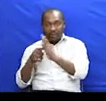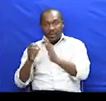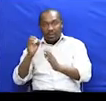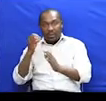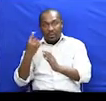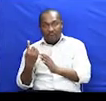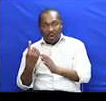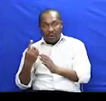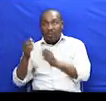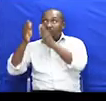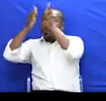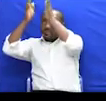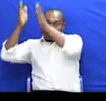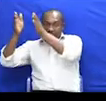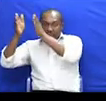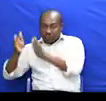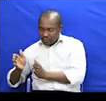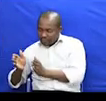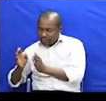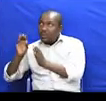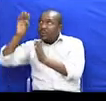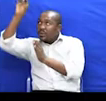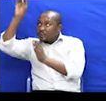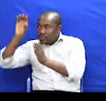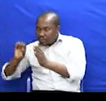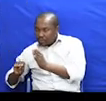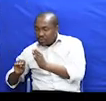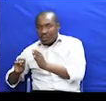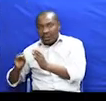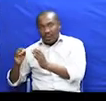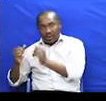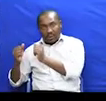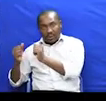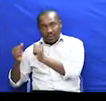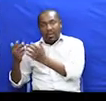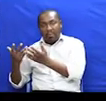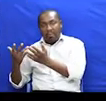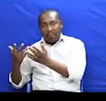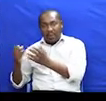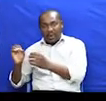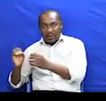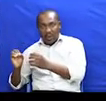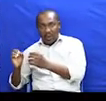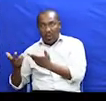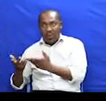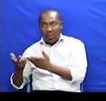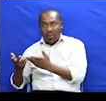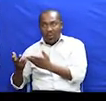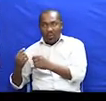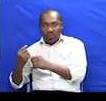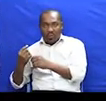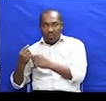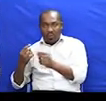0. Okay, ball 1, put it here, to be 10, it is 9. What is this? We remain with 1.